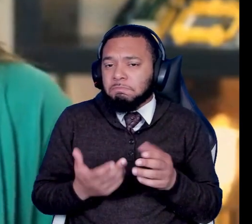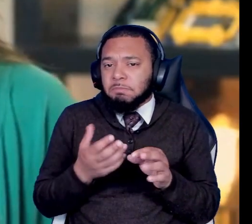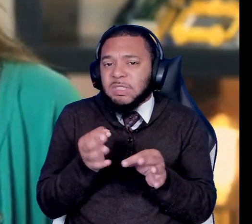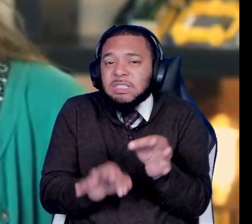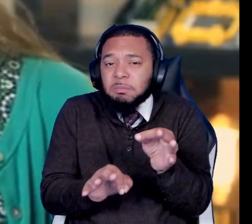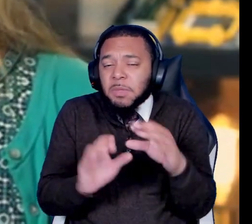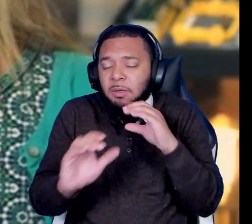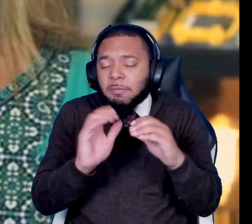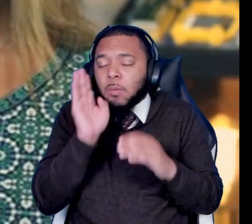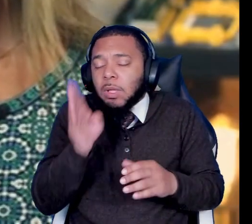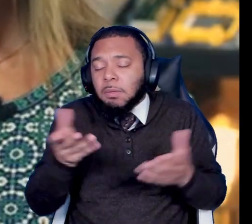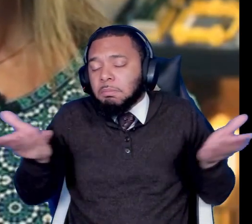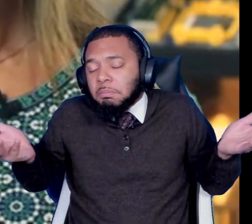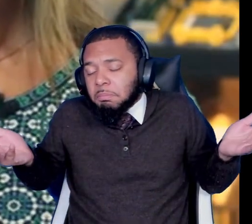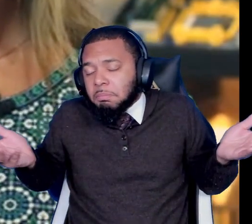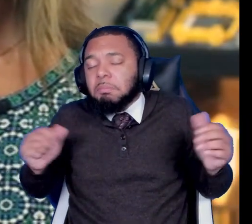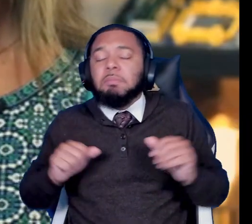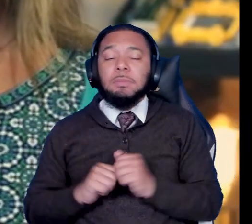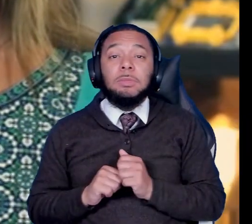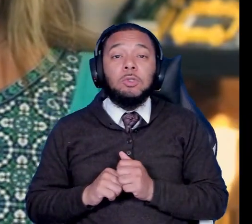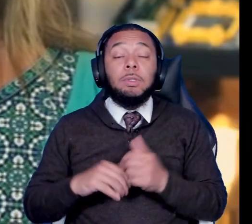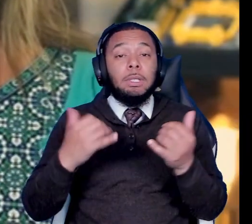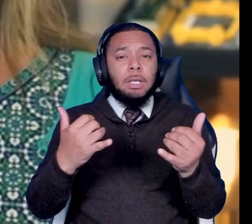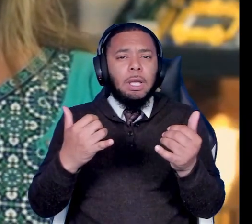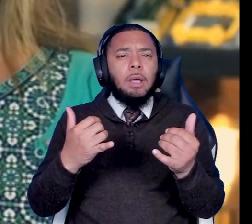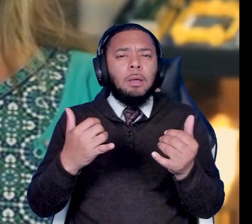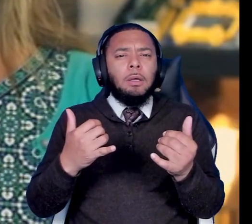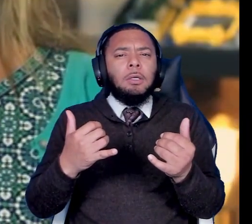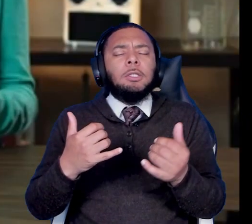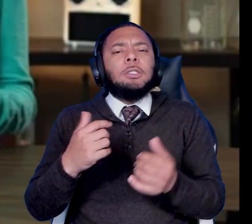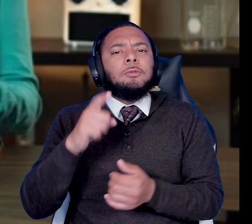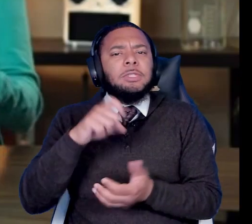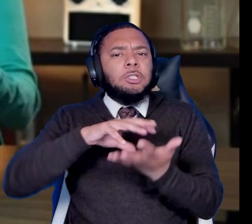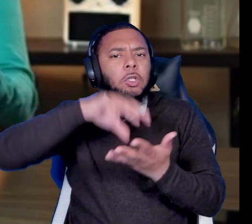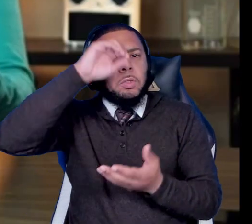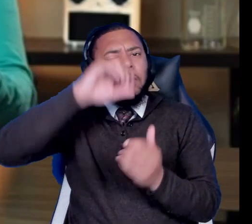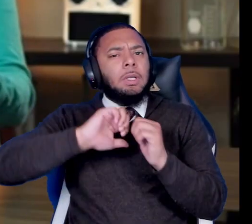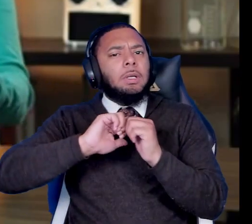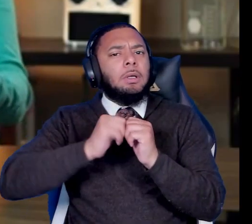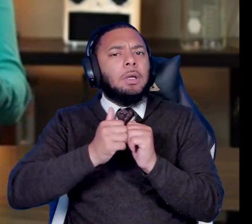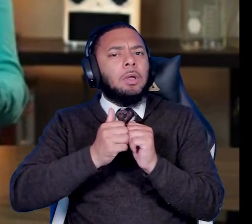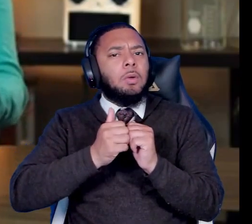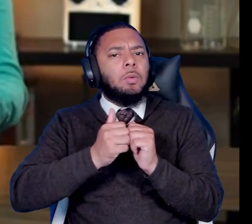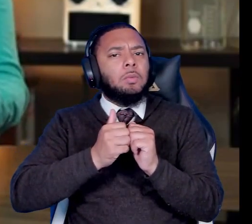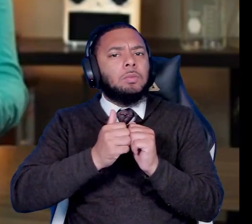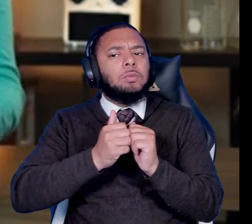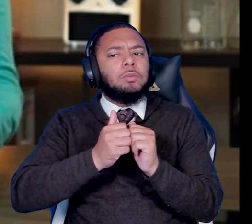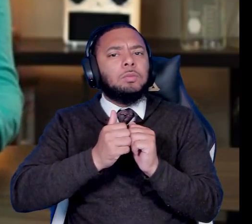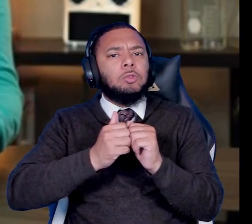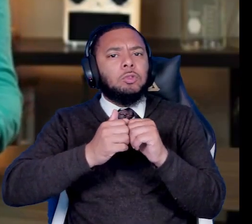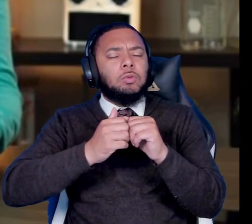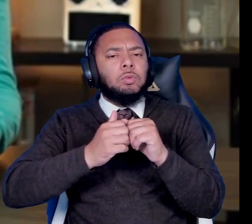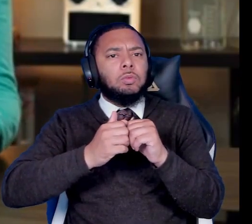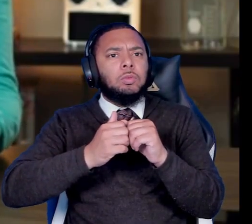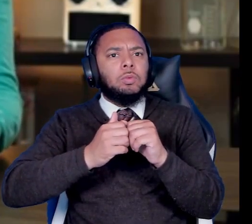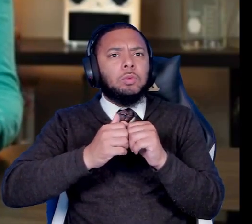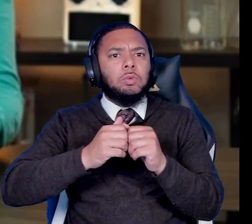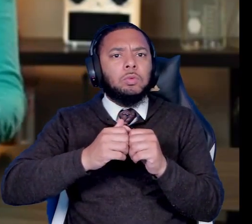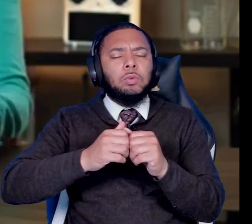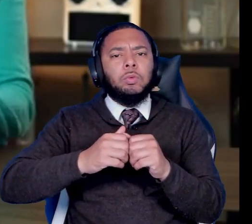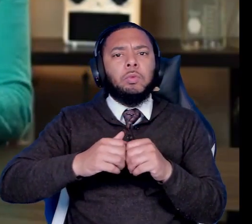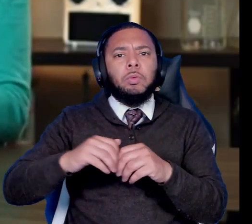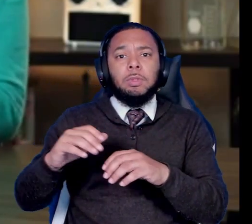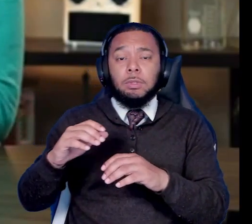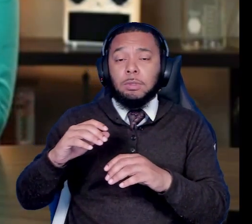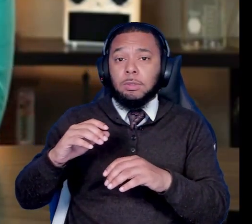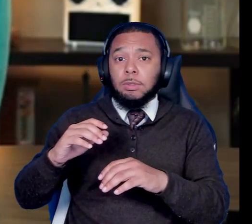me. So now we need to talk about how we can have our computer not only ask us a